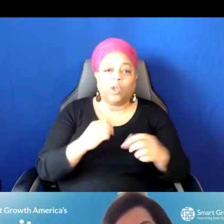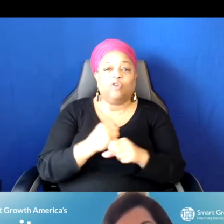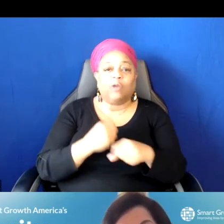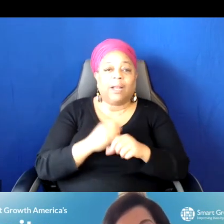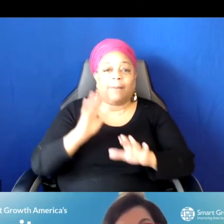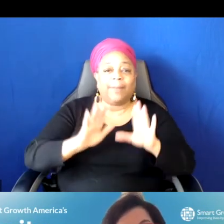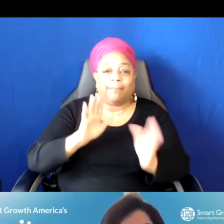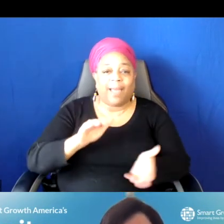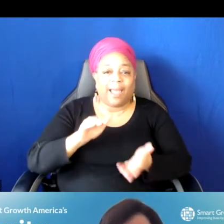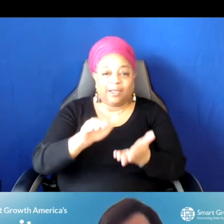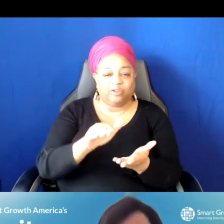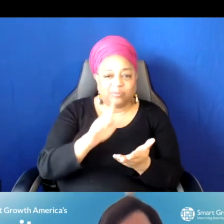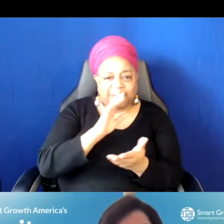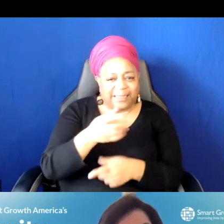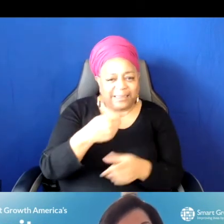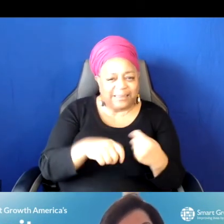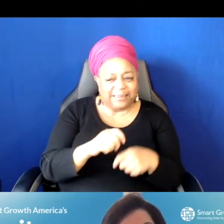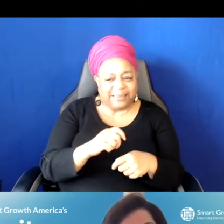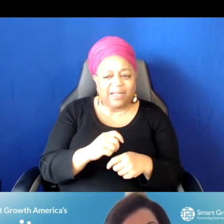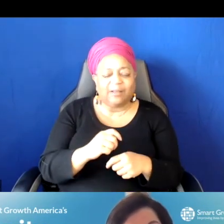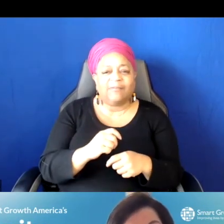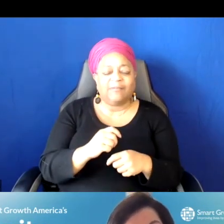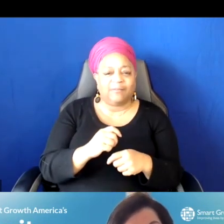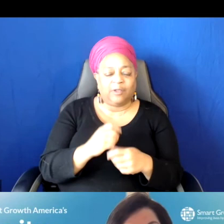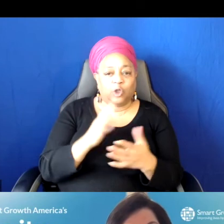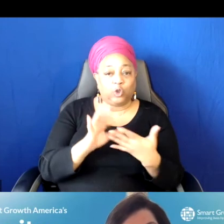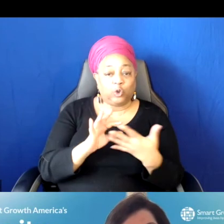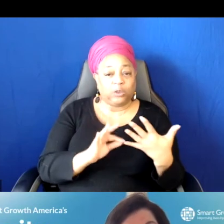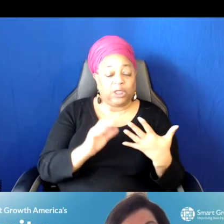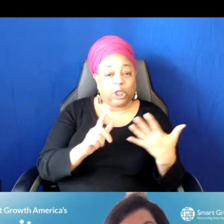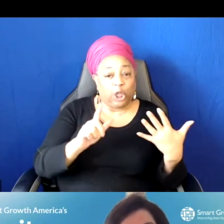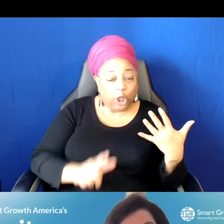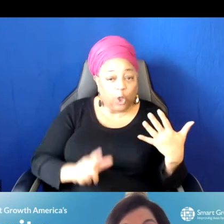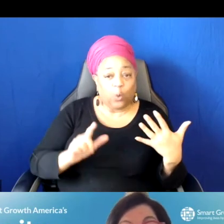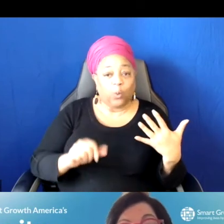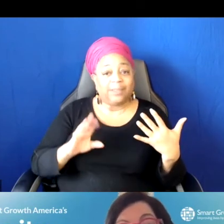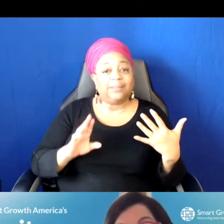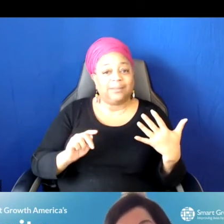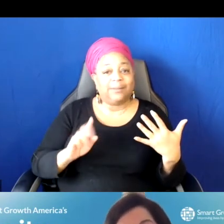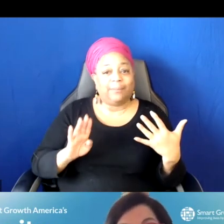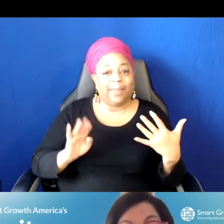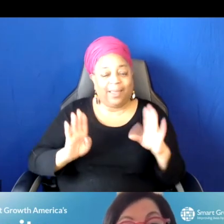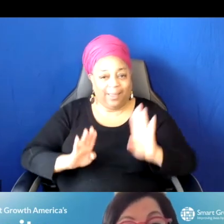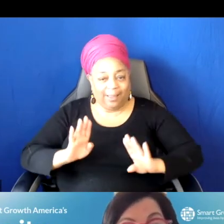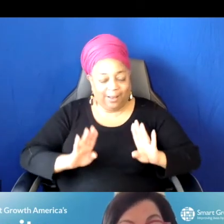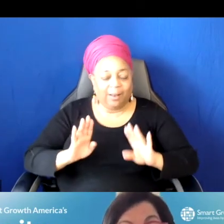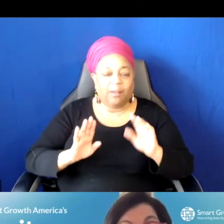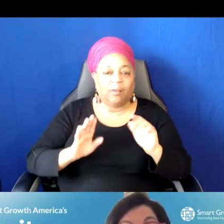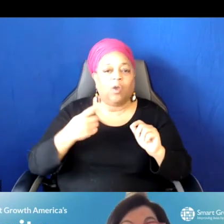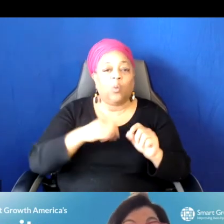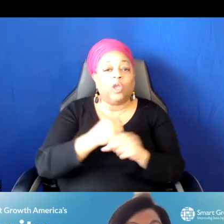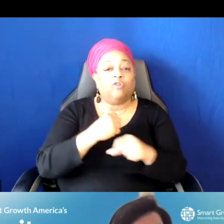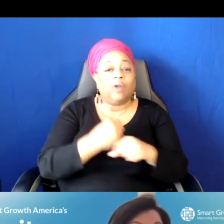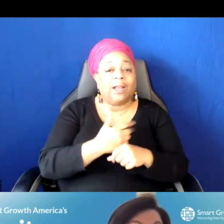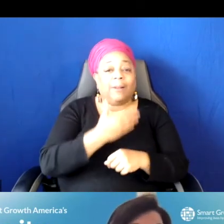package that instead of going with lowest possible bid, we created a best value criteria. And we've been fortunate to work